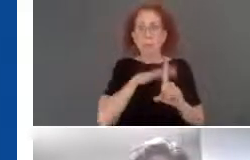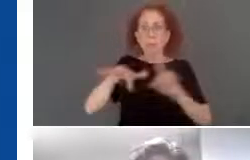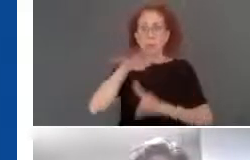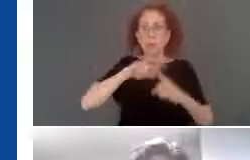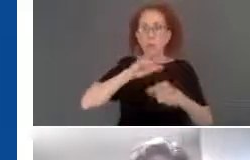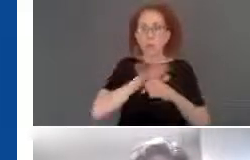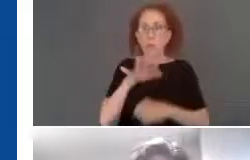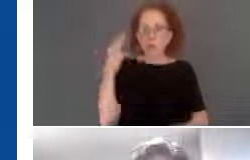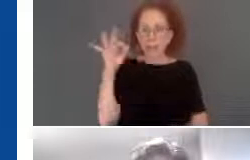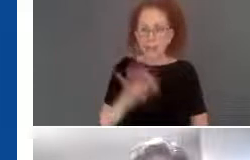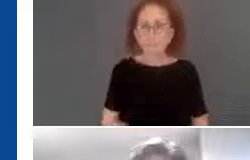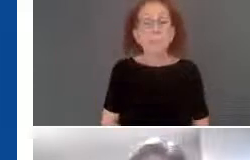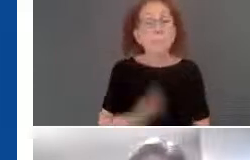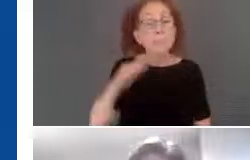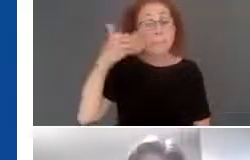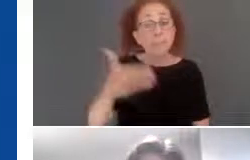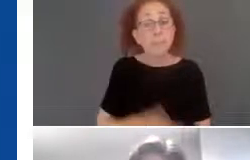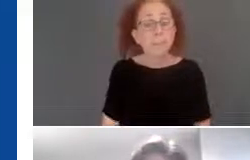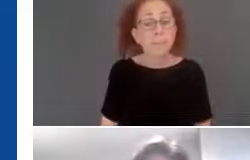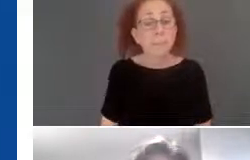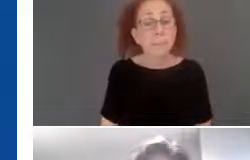COVID-19. Next slide.